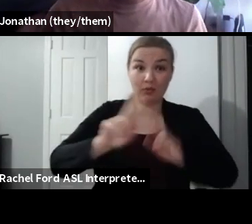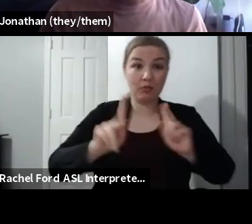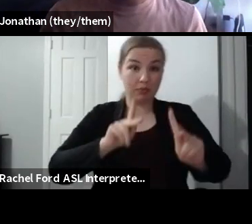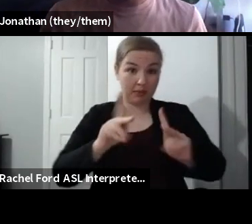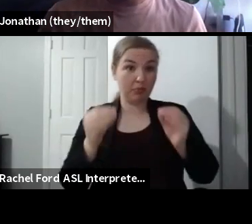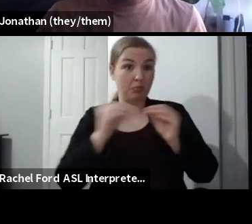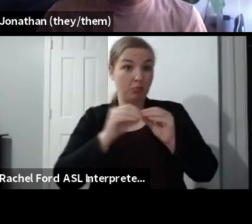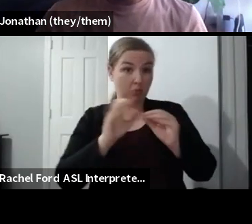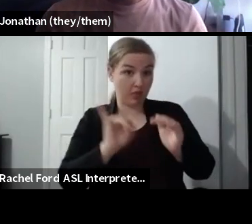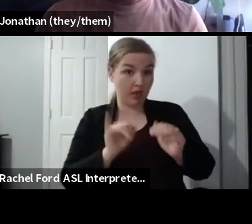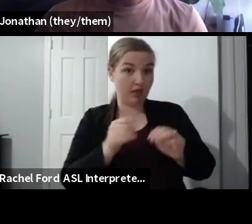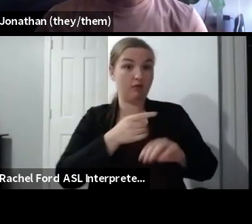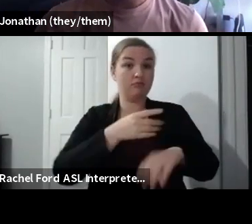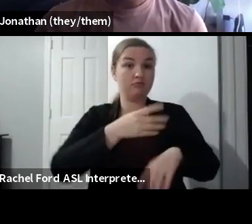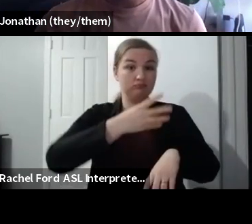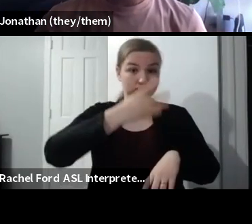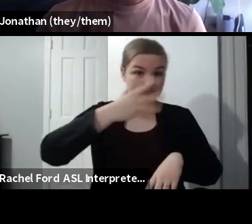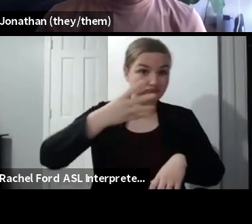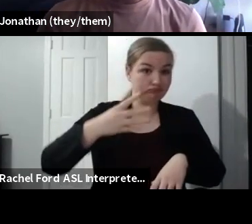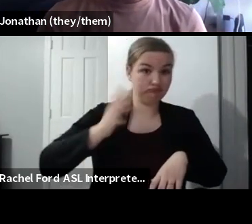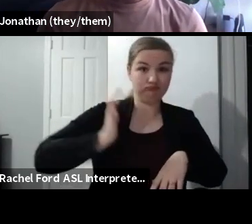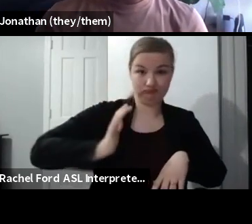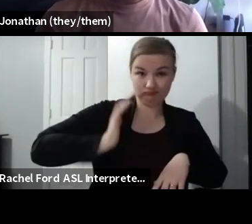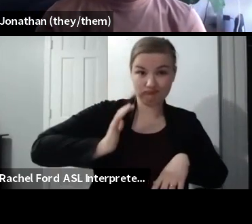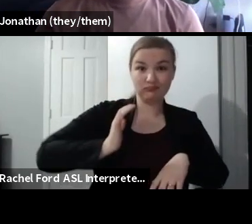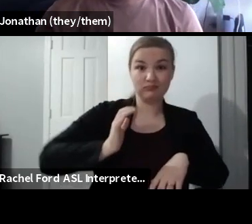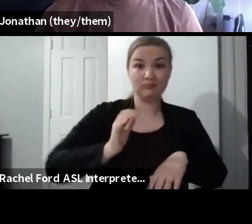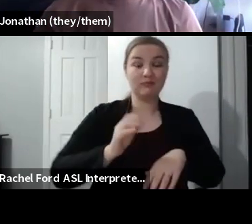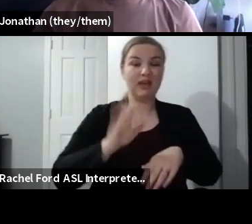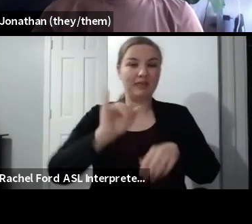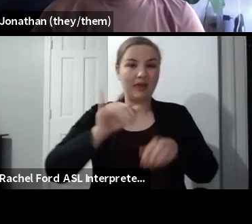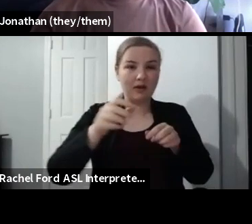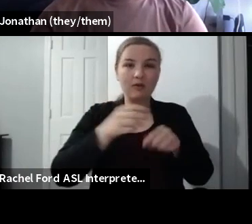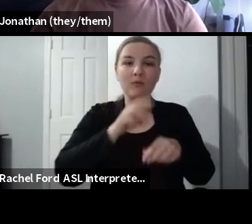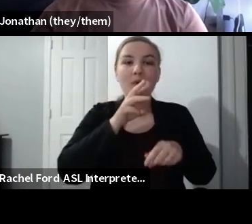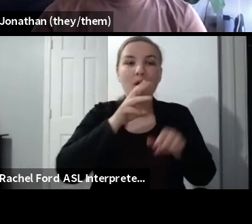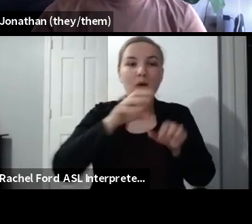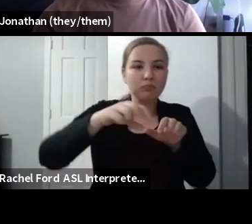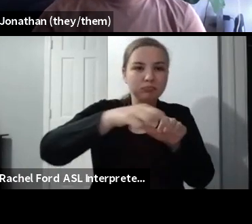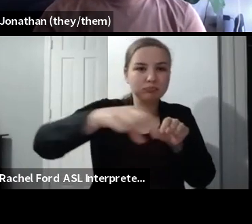migratory patterns for work that move back and forth across the river. And